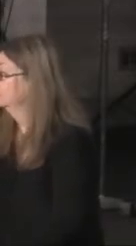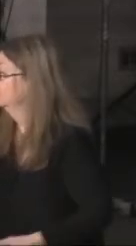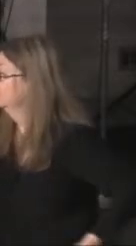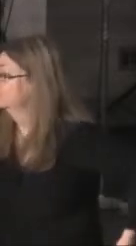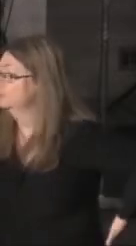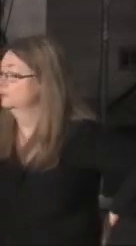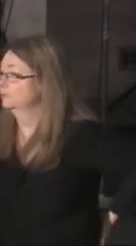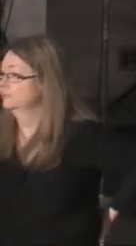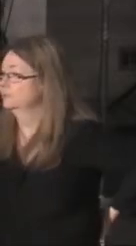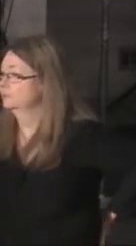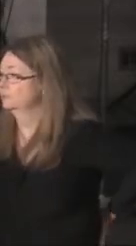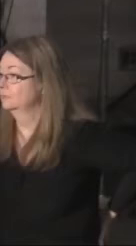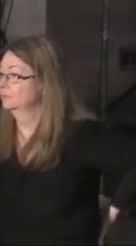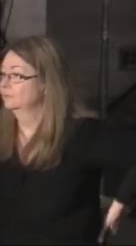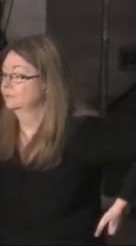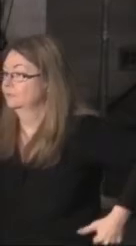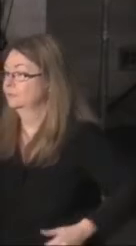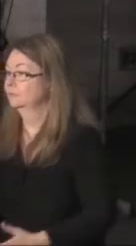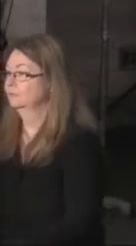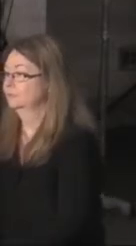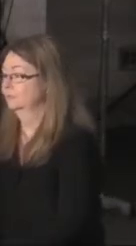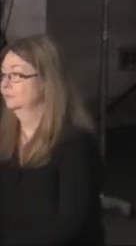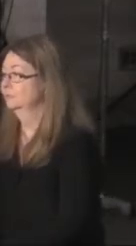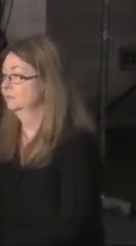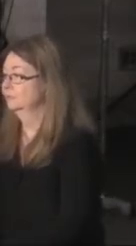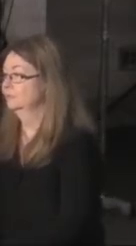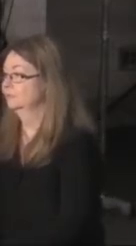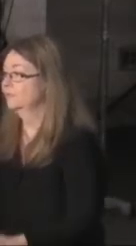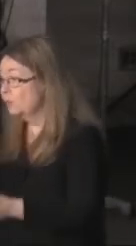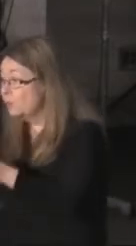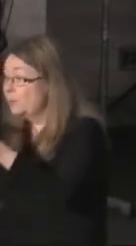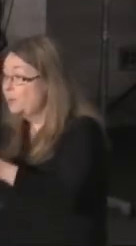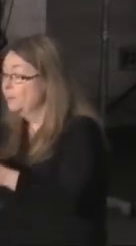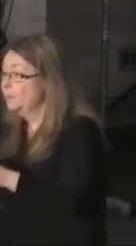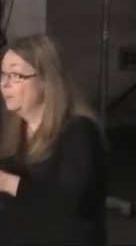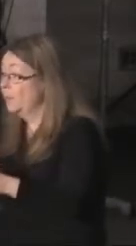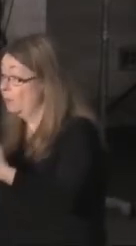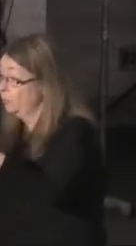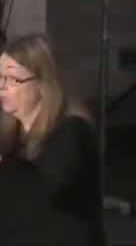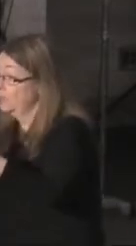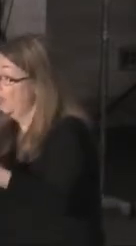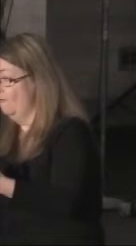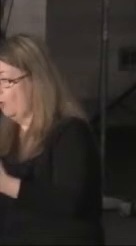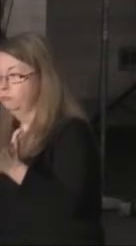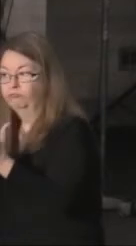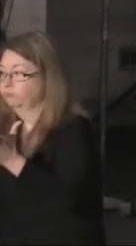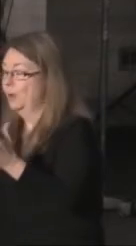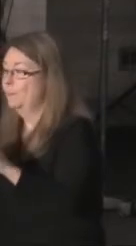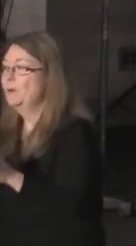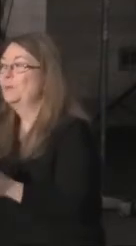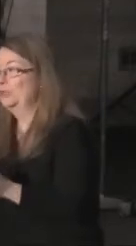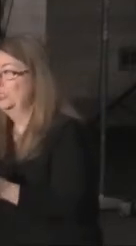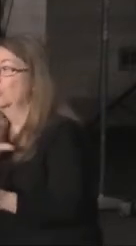to advance the gospel. My imprisonment. And remember, he was imprisoned not because he broke the law, but because he